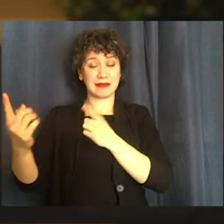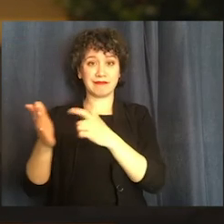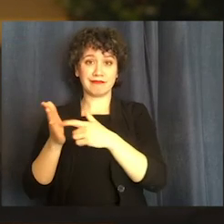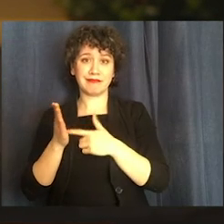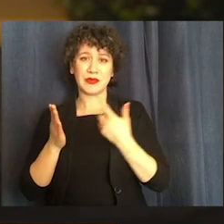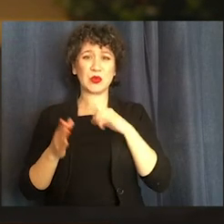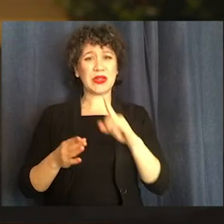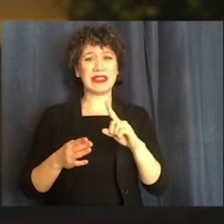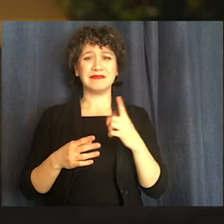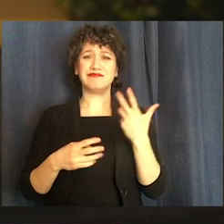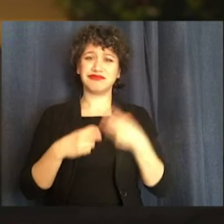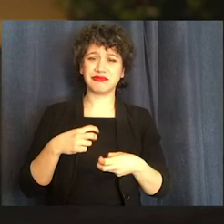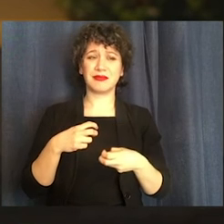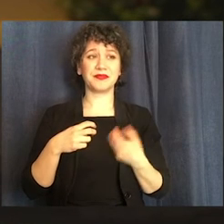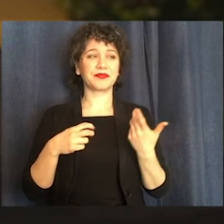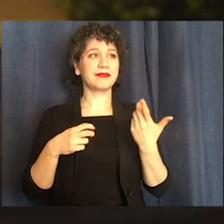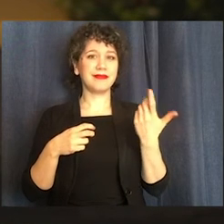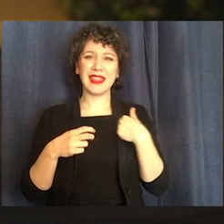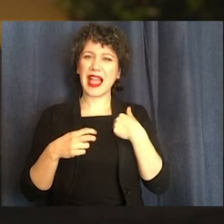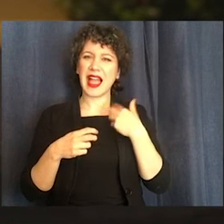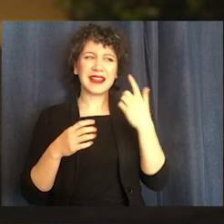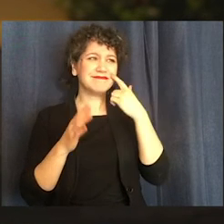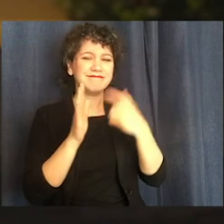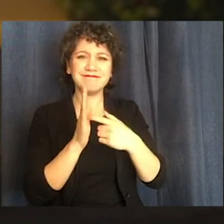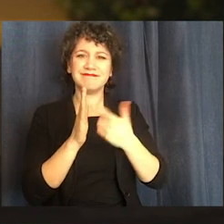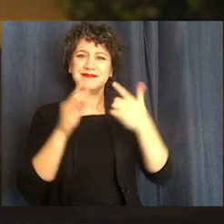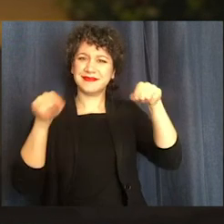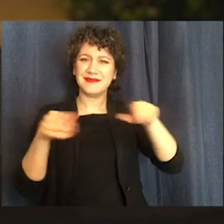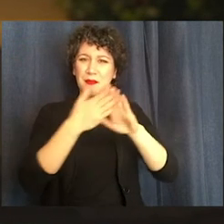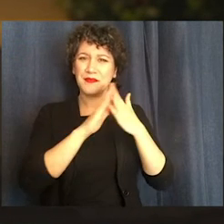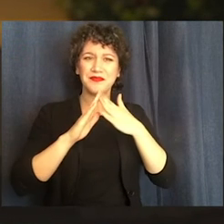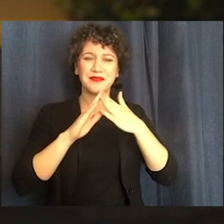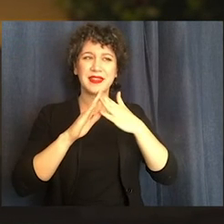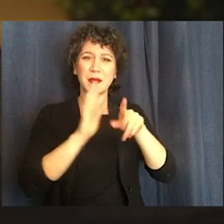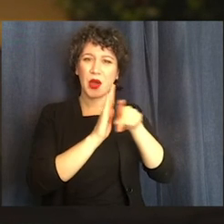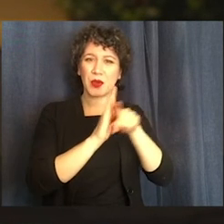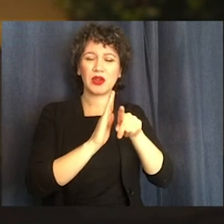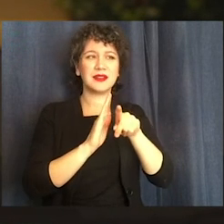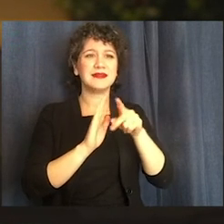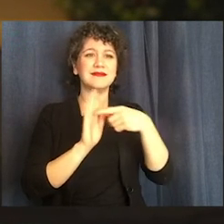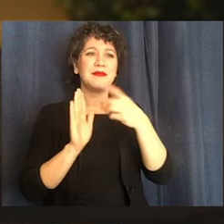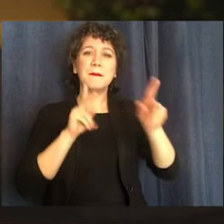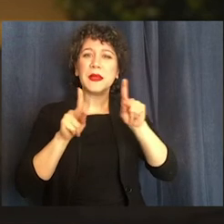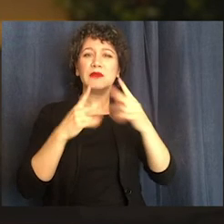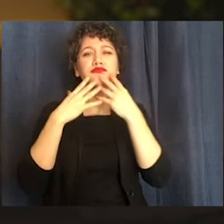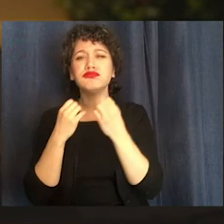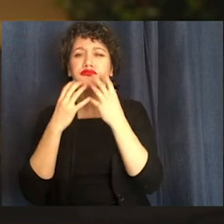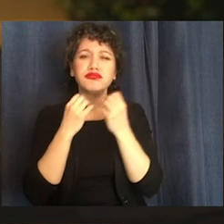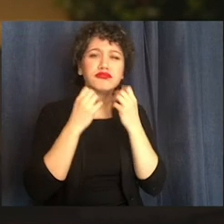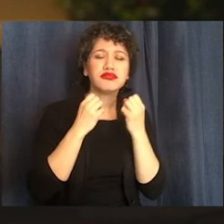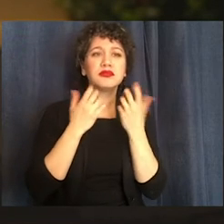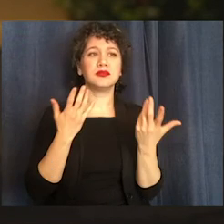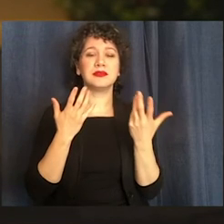continuation of traditions like prom royalty and Spirit Week, to the adaptation of graduation and classes to this new reality. I'd like to thank the staff